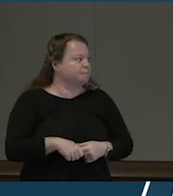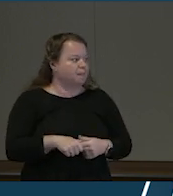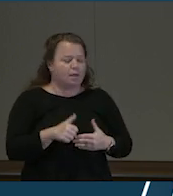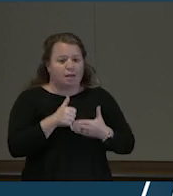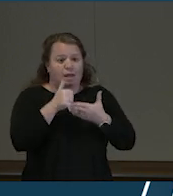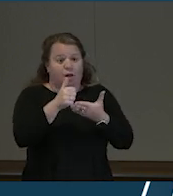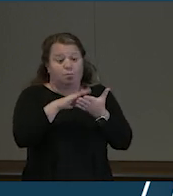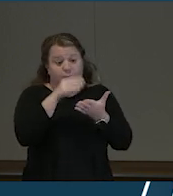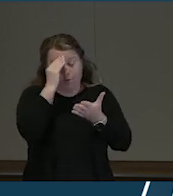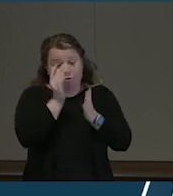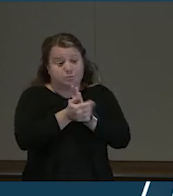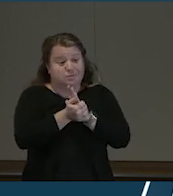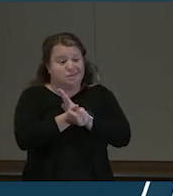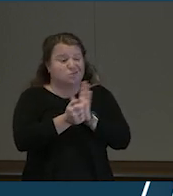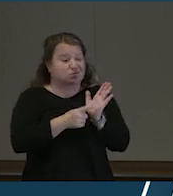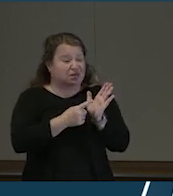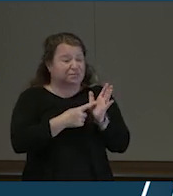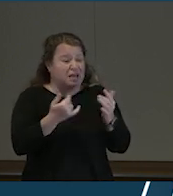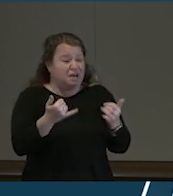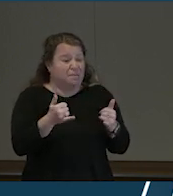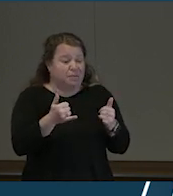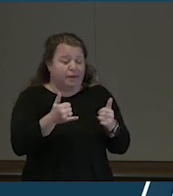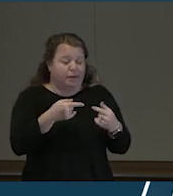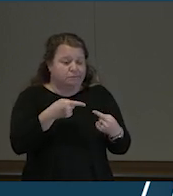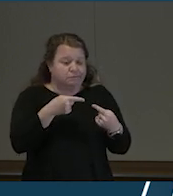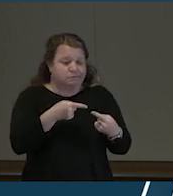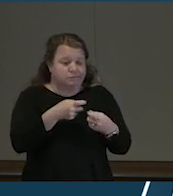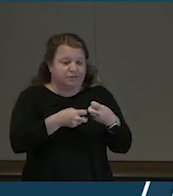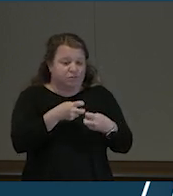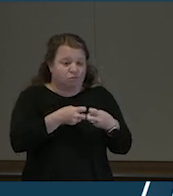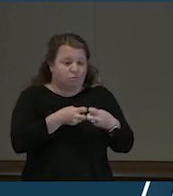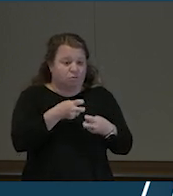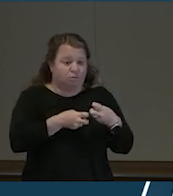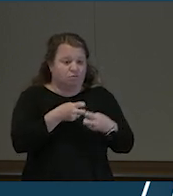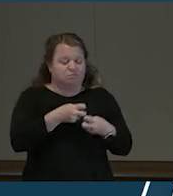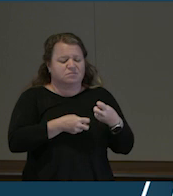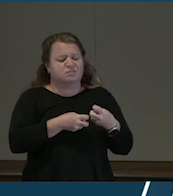skills. Sometimes play is difficult. The tower